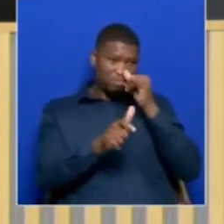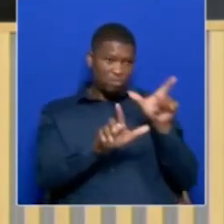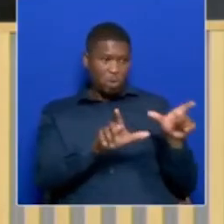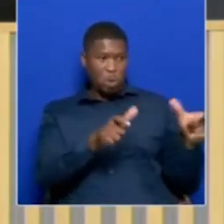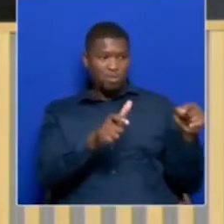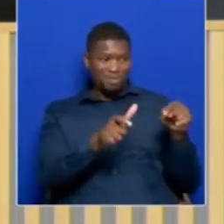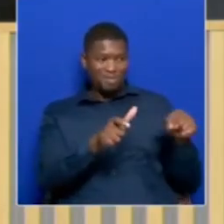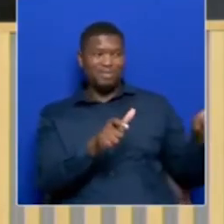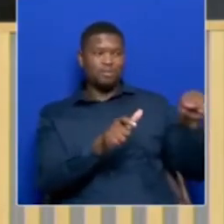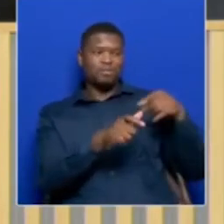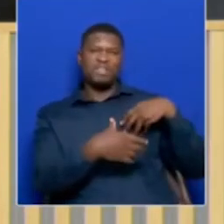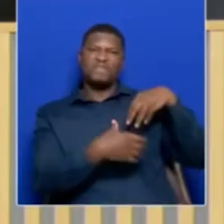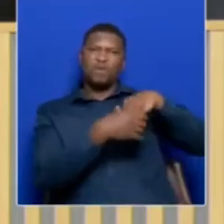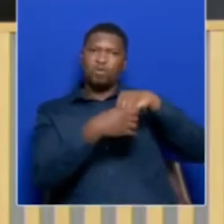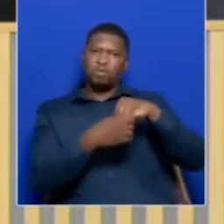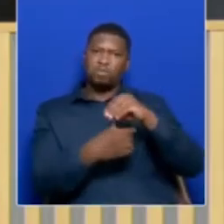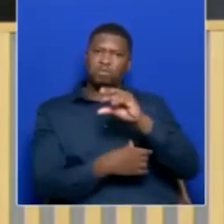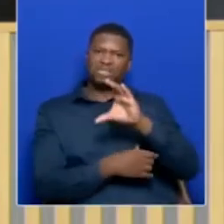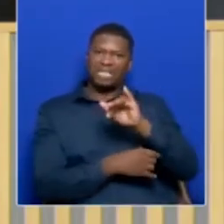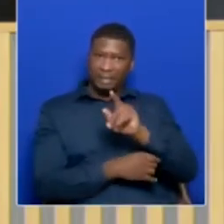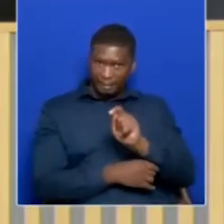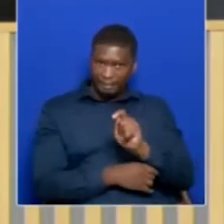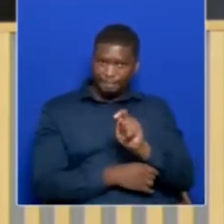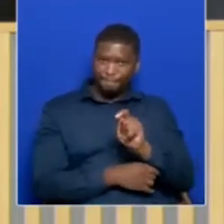transit. This leader,